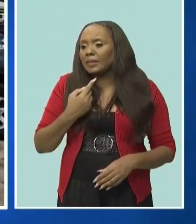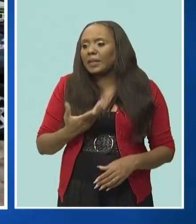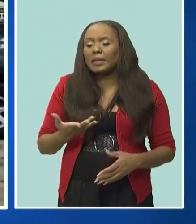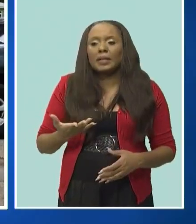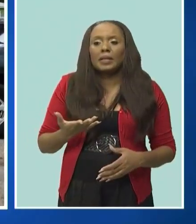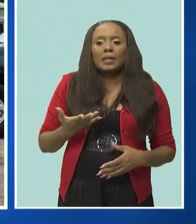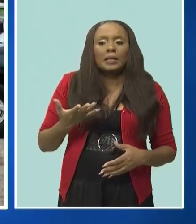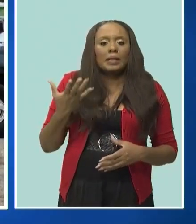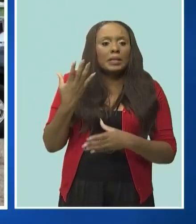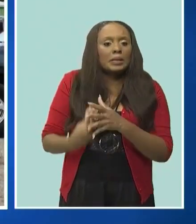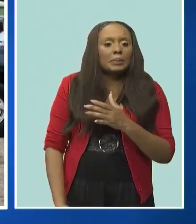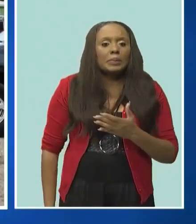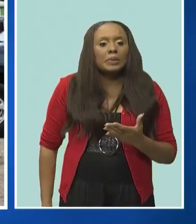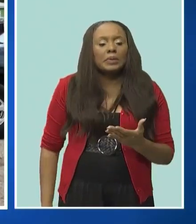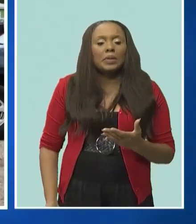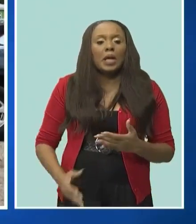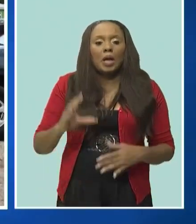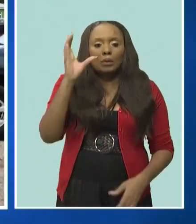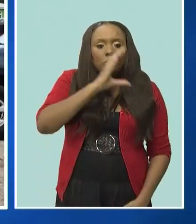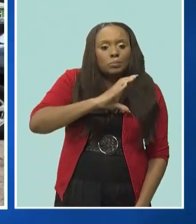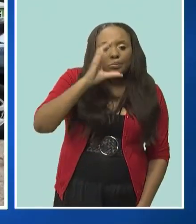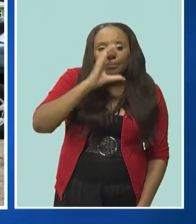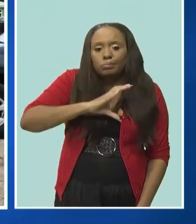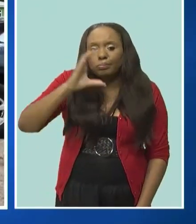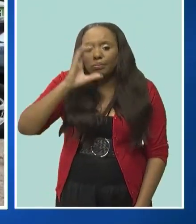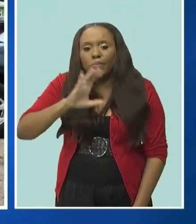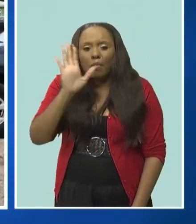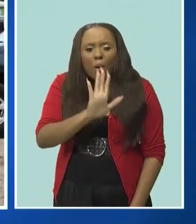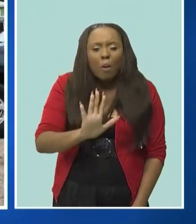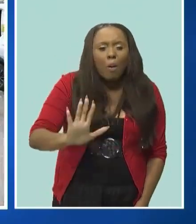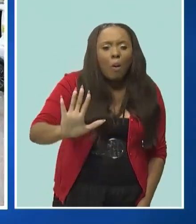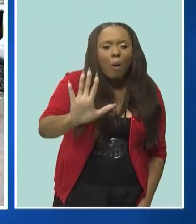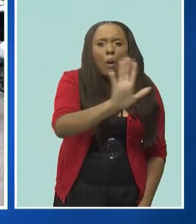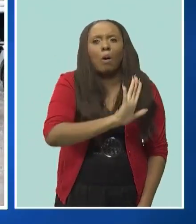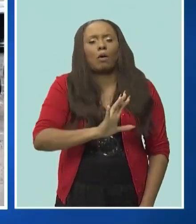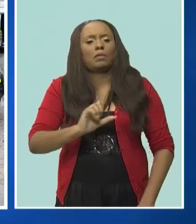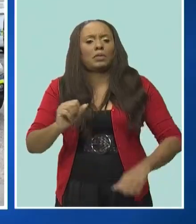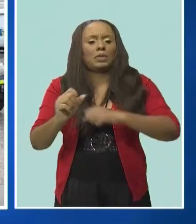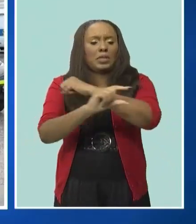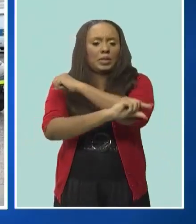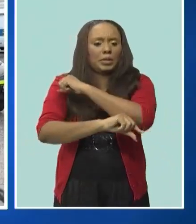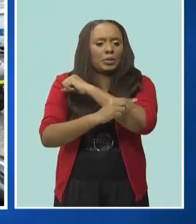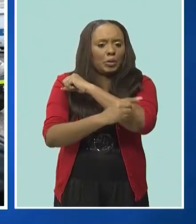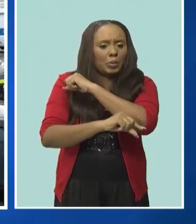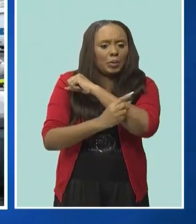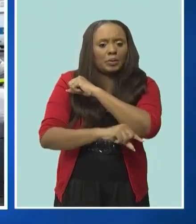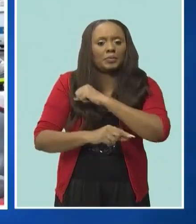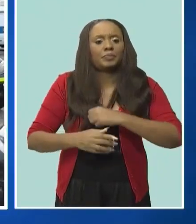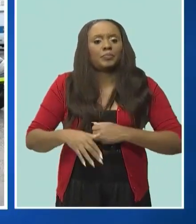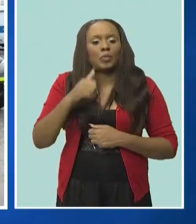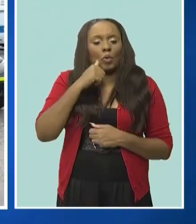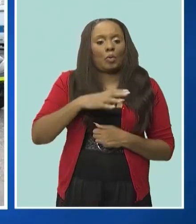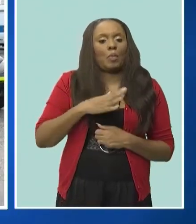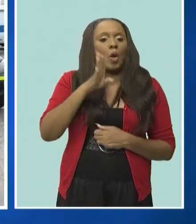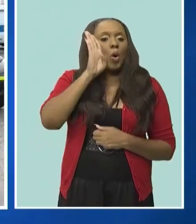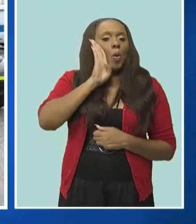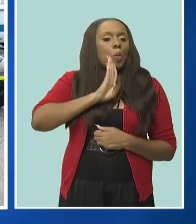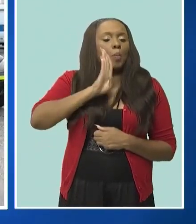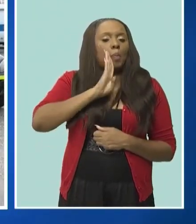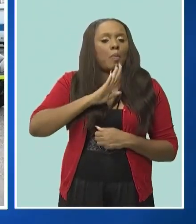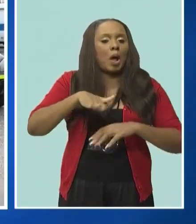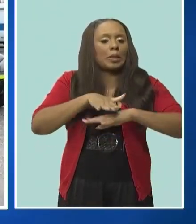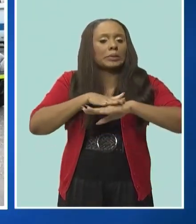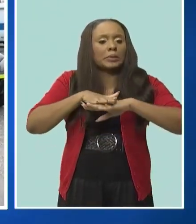looking for the elderly woman. From Workman's to Rock Hall and a number of surrounding areas in St. George. Husbands is of